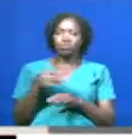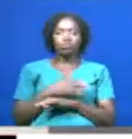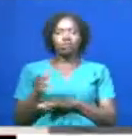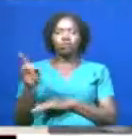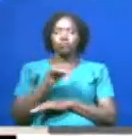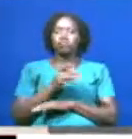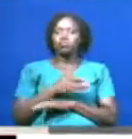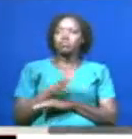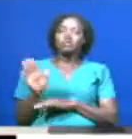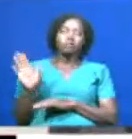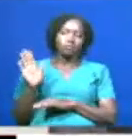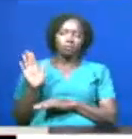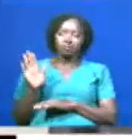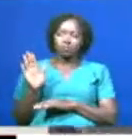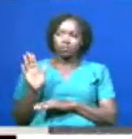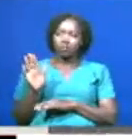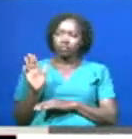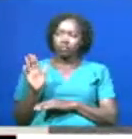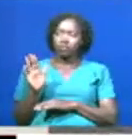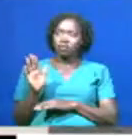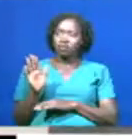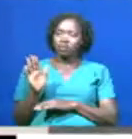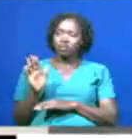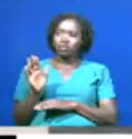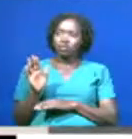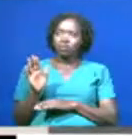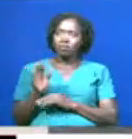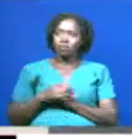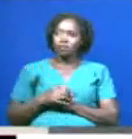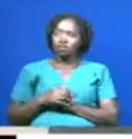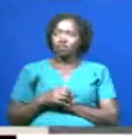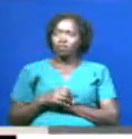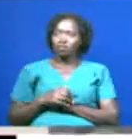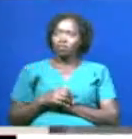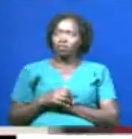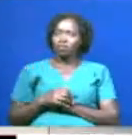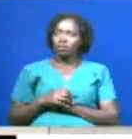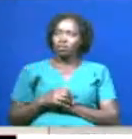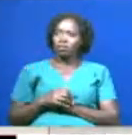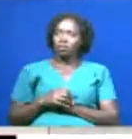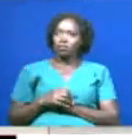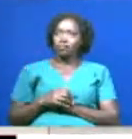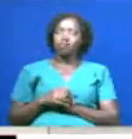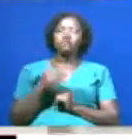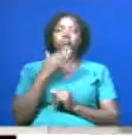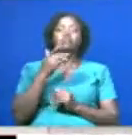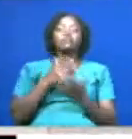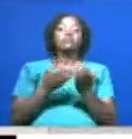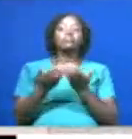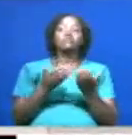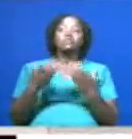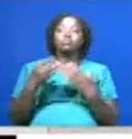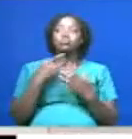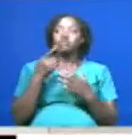lost. We can say now we have lost the game. Thank you so much. And that is what the business people are saying. Of course, we're still parked